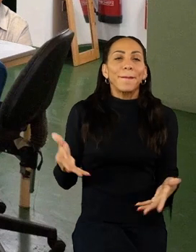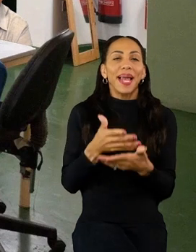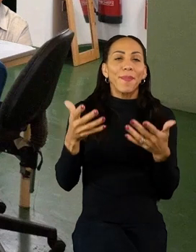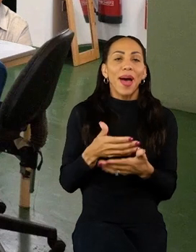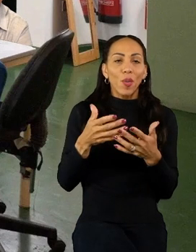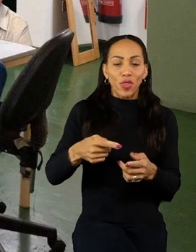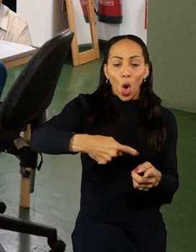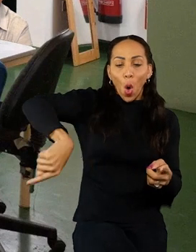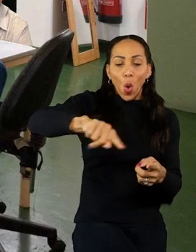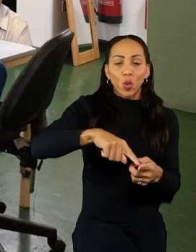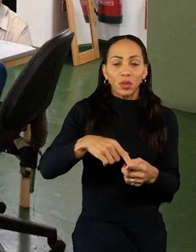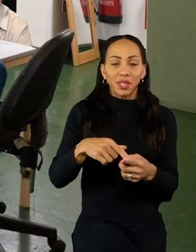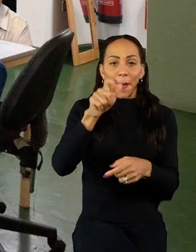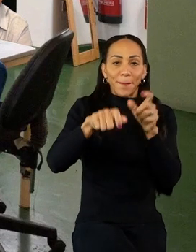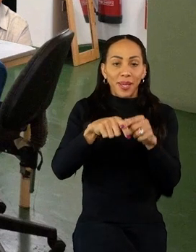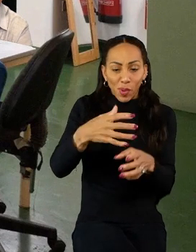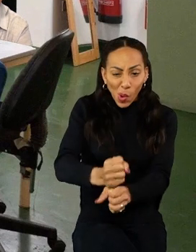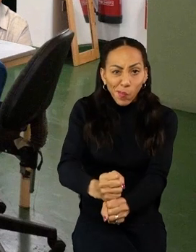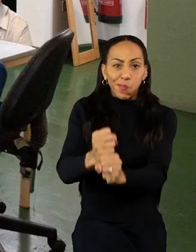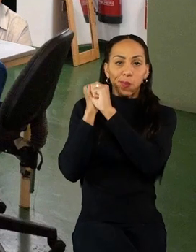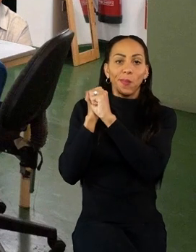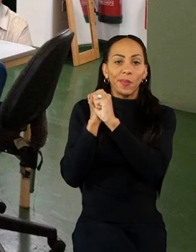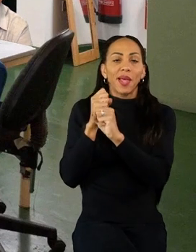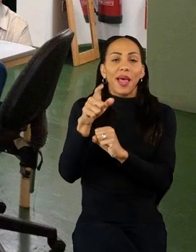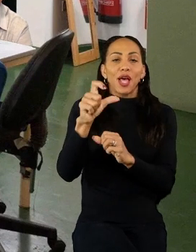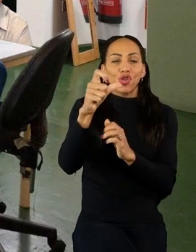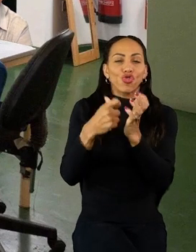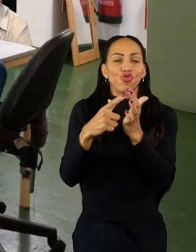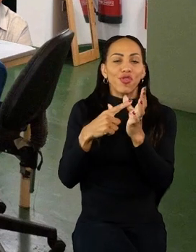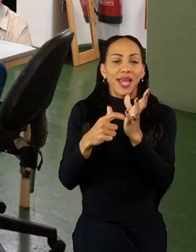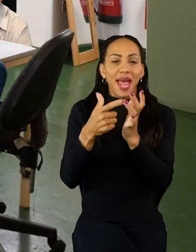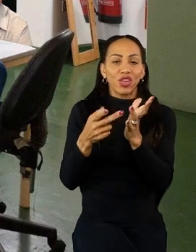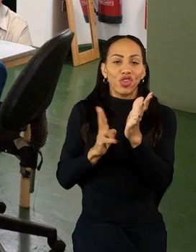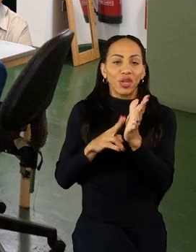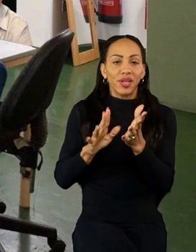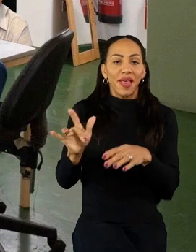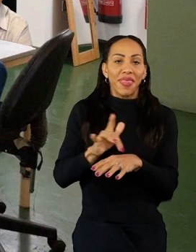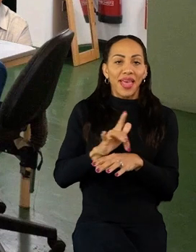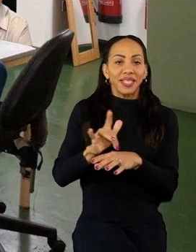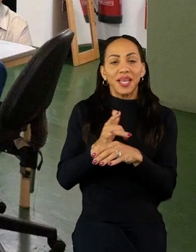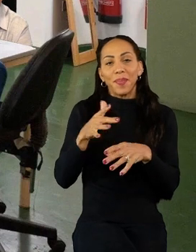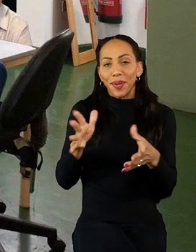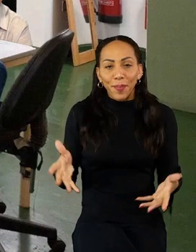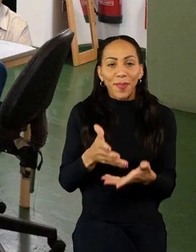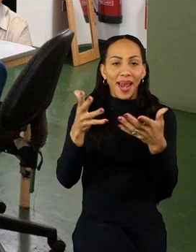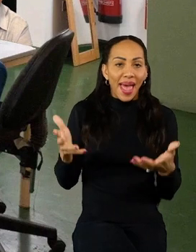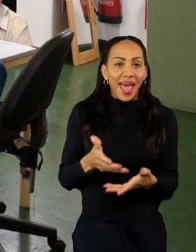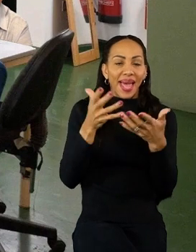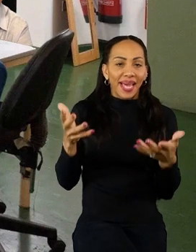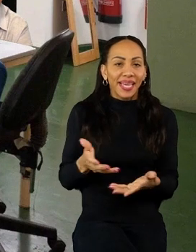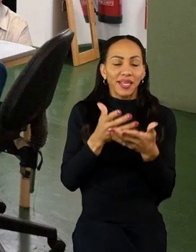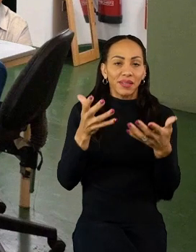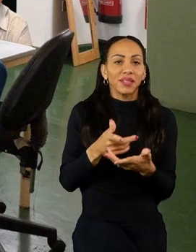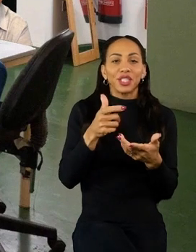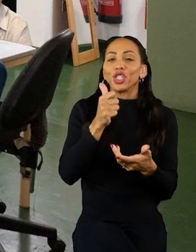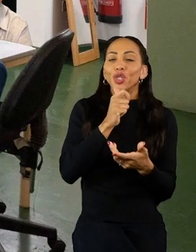with Creation Theatre. And the work they were doing, and that was an audience member they brought in there on a special feed, and they played and performed with that particular